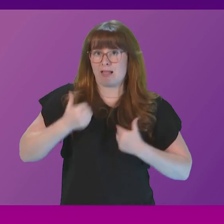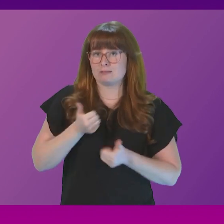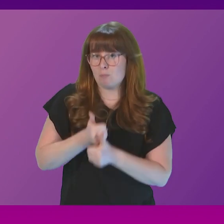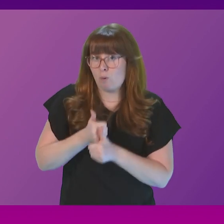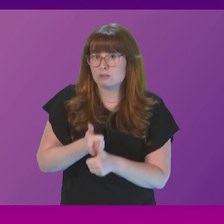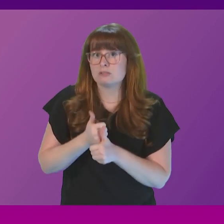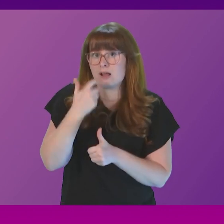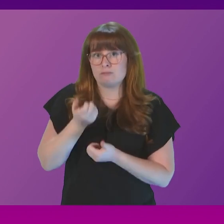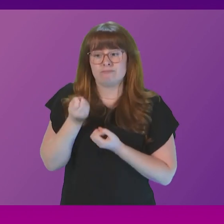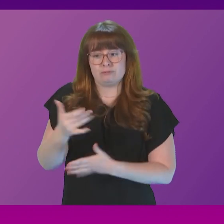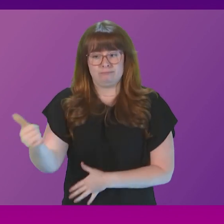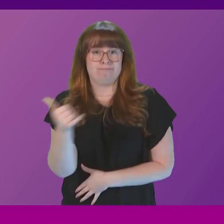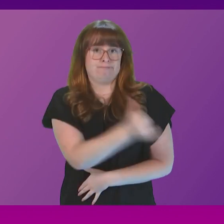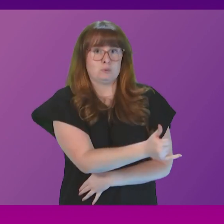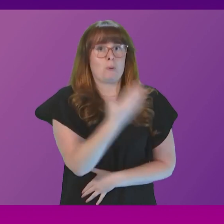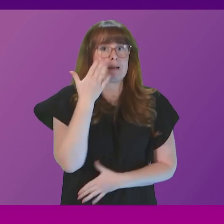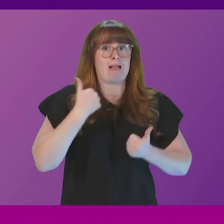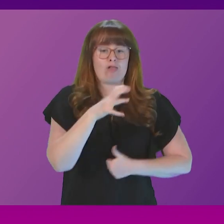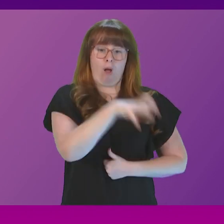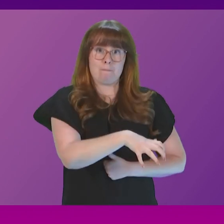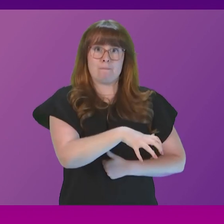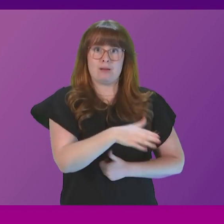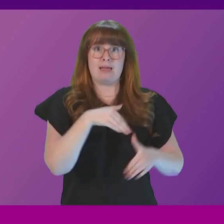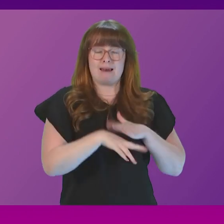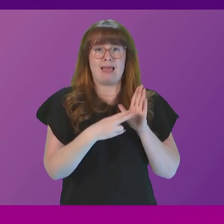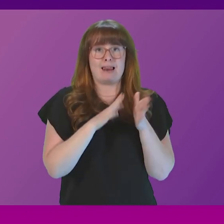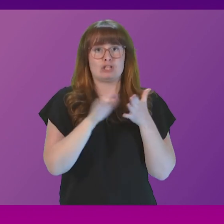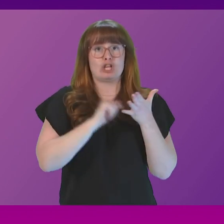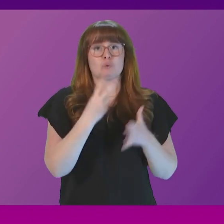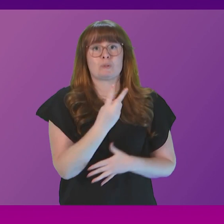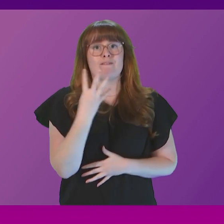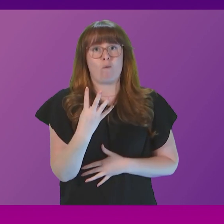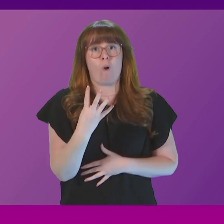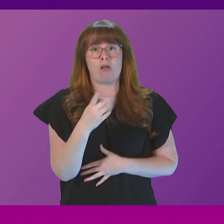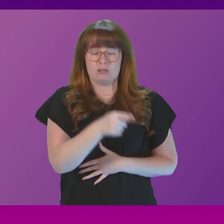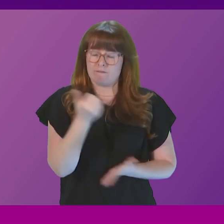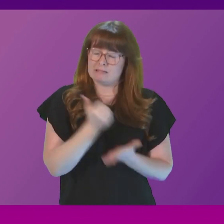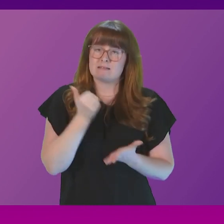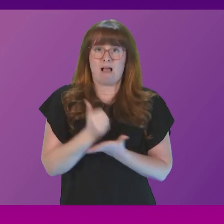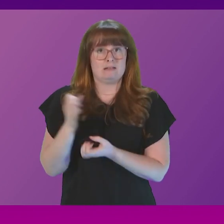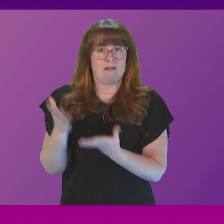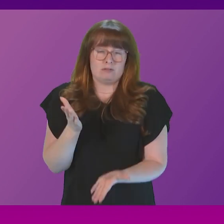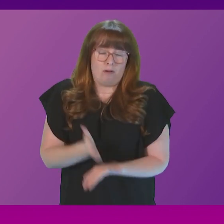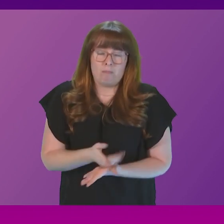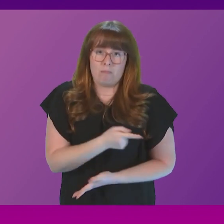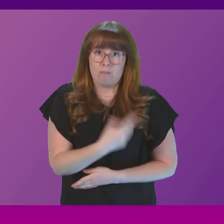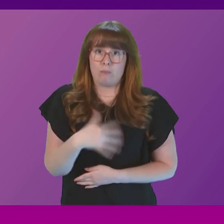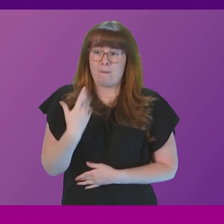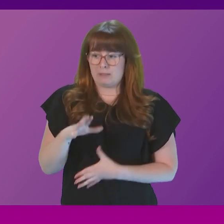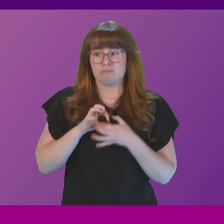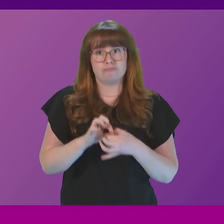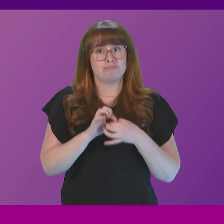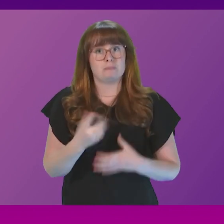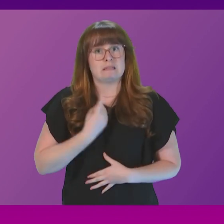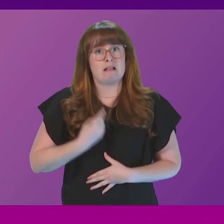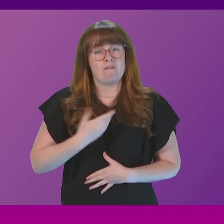advice directed to a mental health hub within NHS 24. And that's a brilliant service. Again, having engaged with that